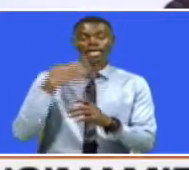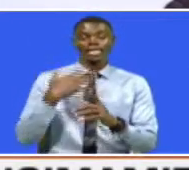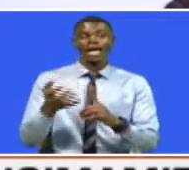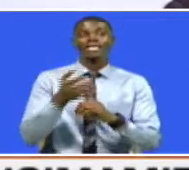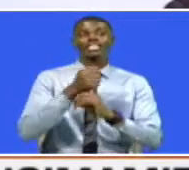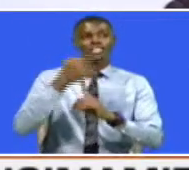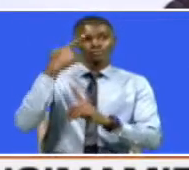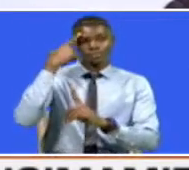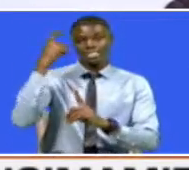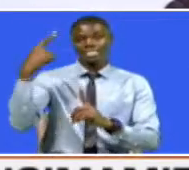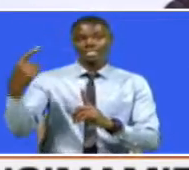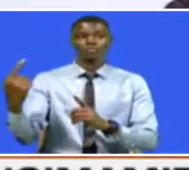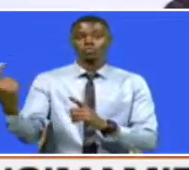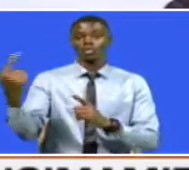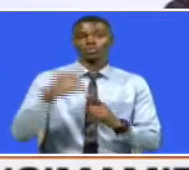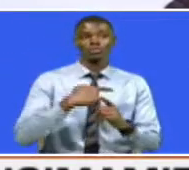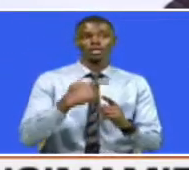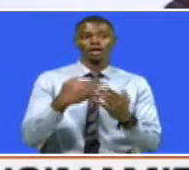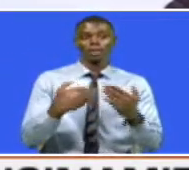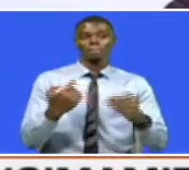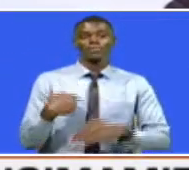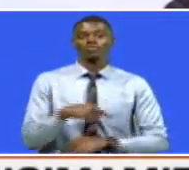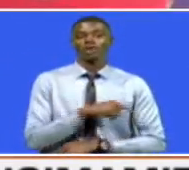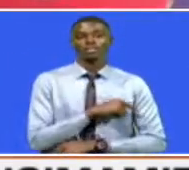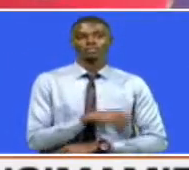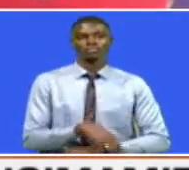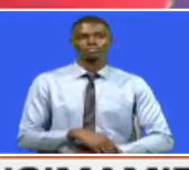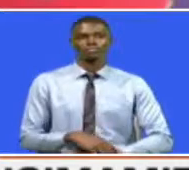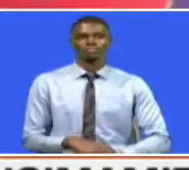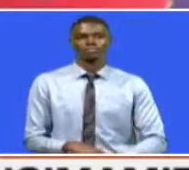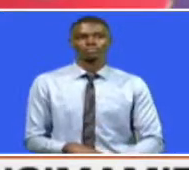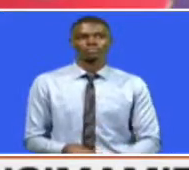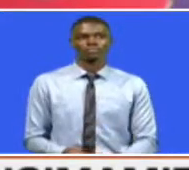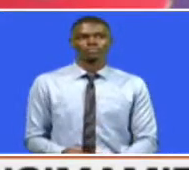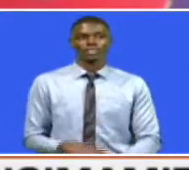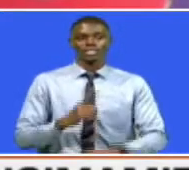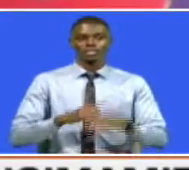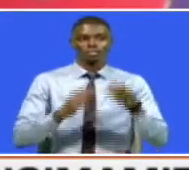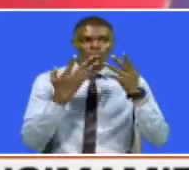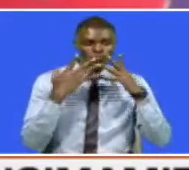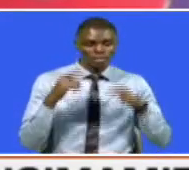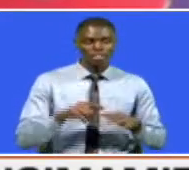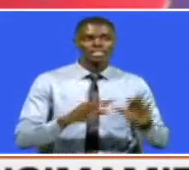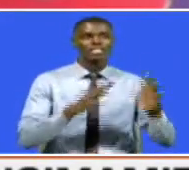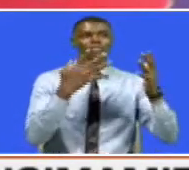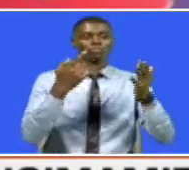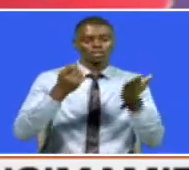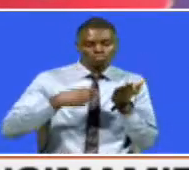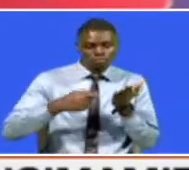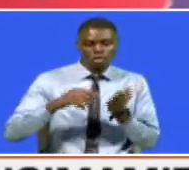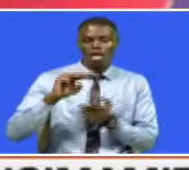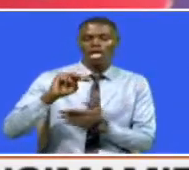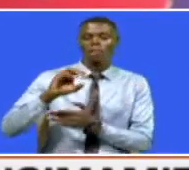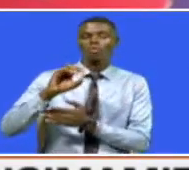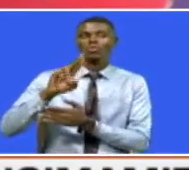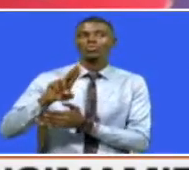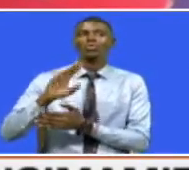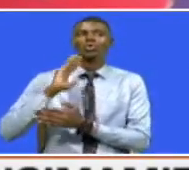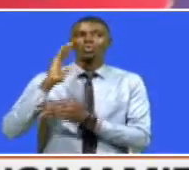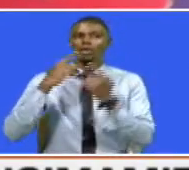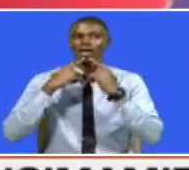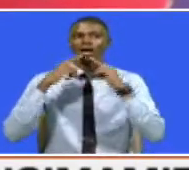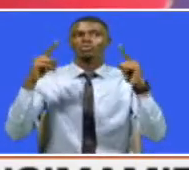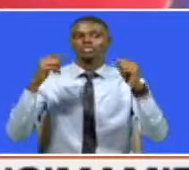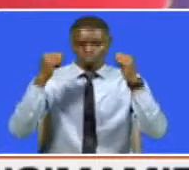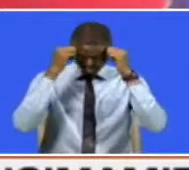that came before us, the founders of KIM. As soon as we finish this ceremony of signing the MOU, we are now going to announce